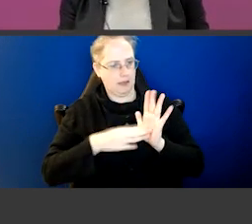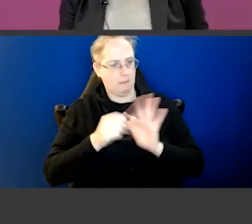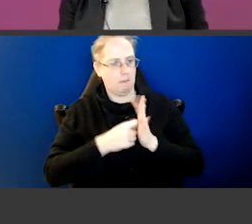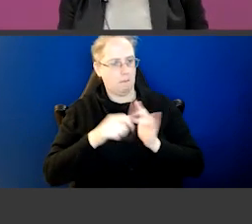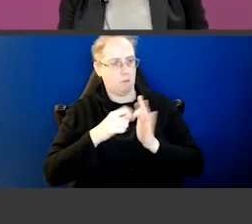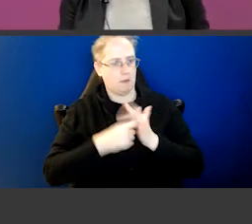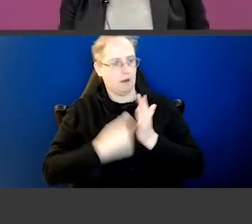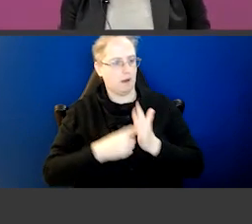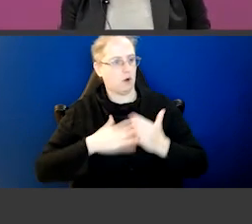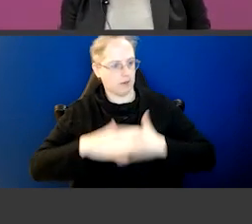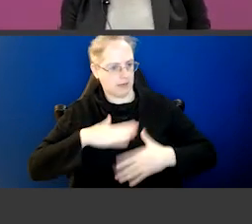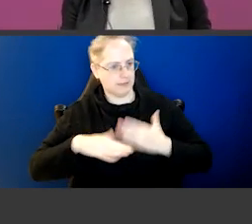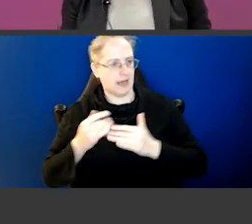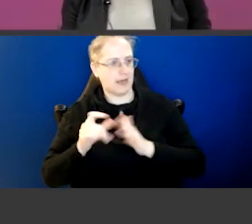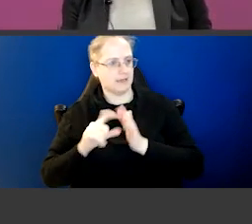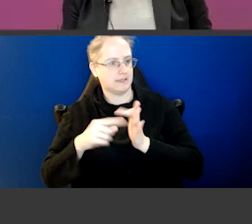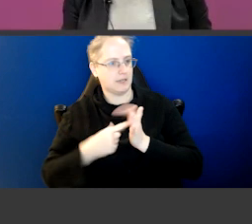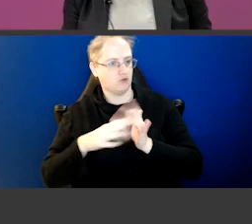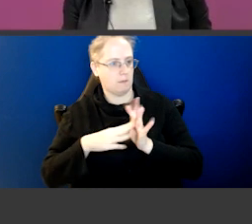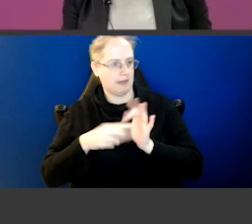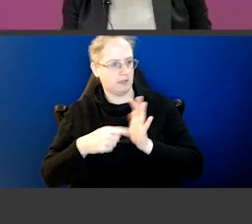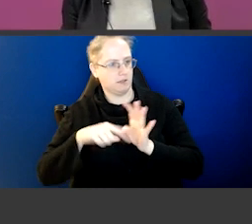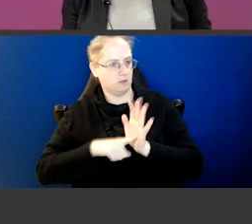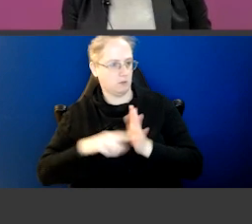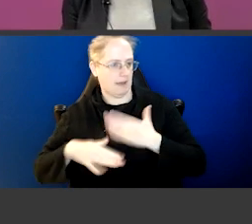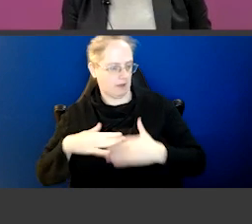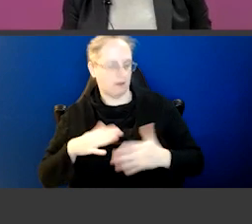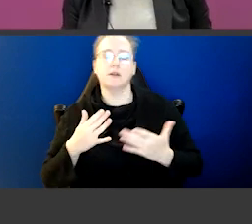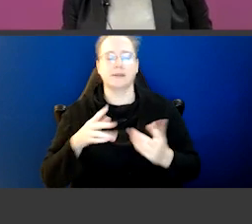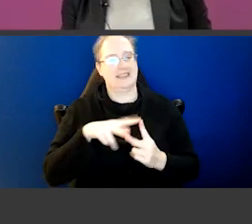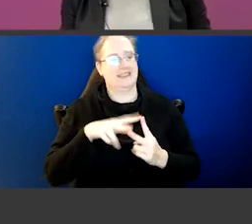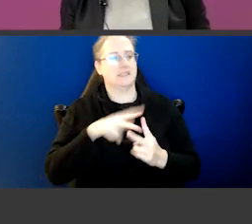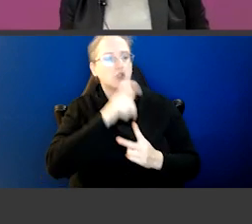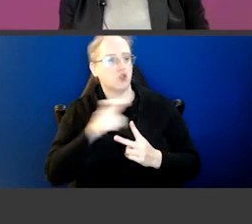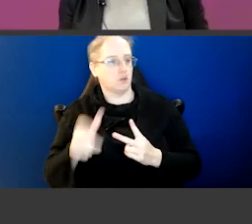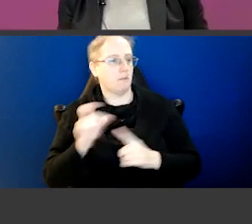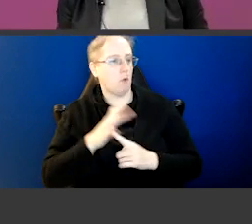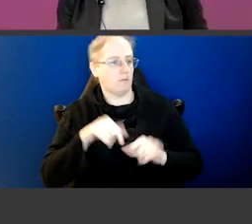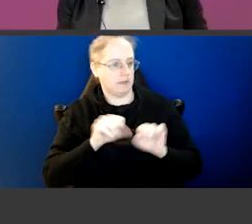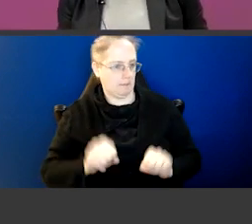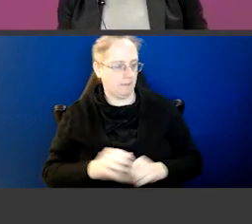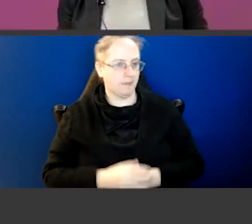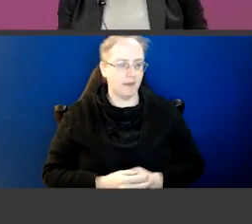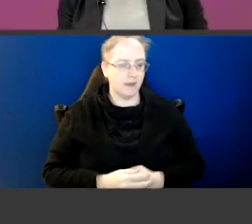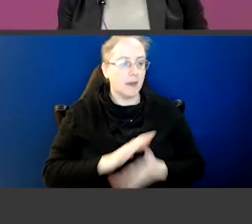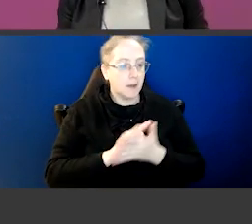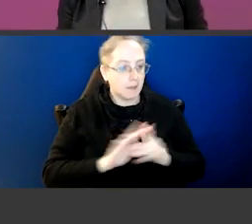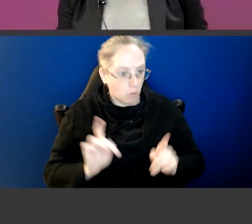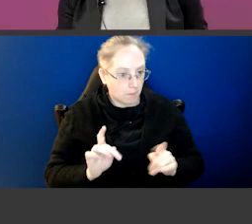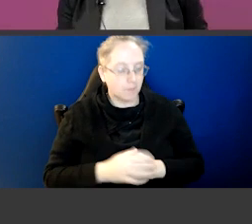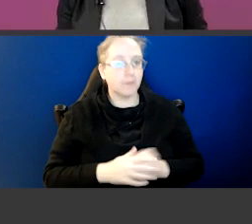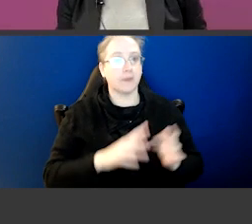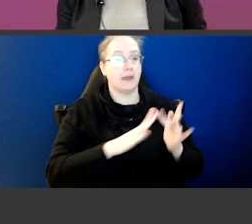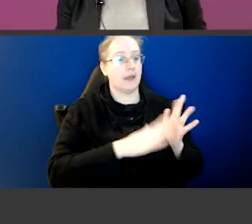presentation. These are the terms which underpin the entire scheme. So what do they mean? Firstly,